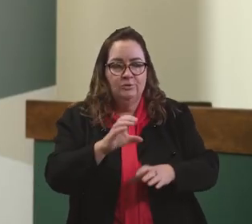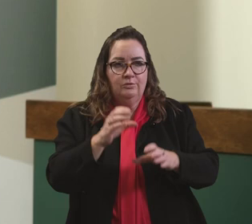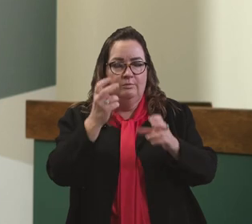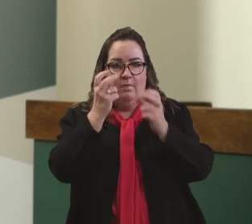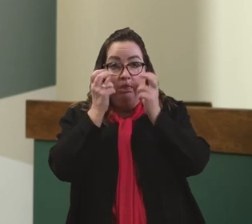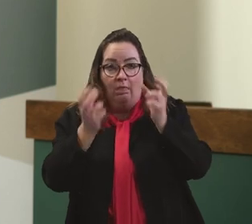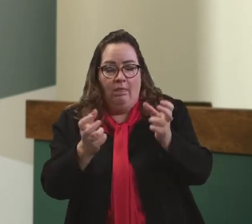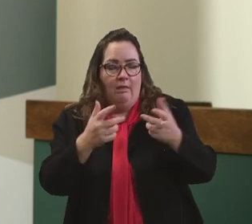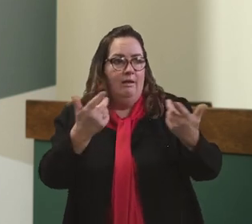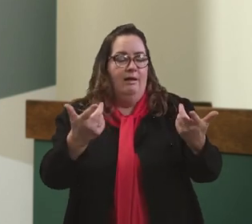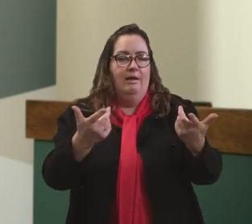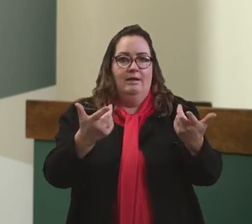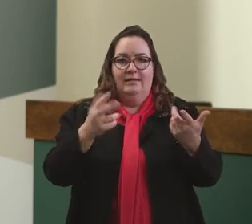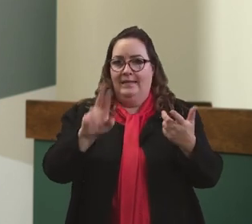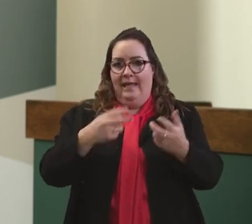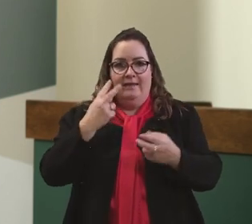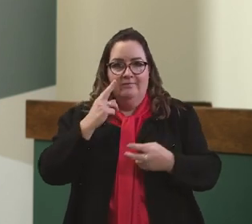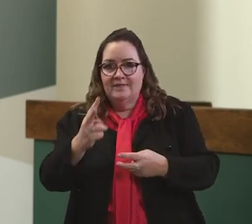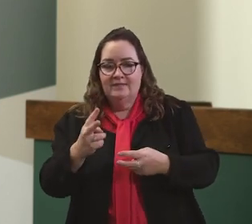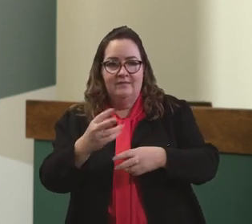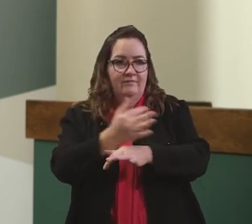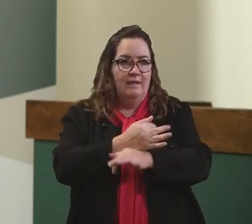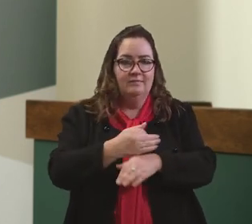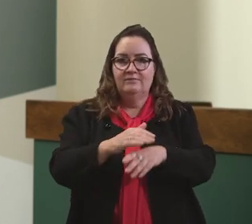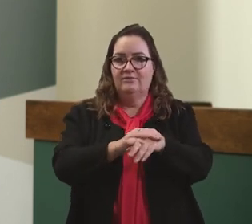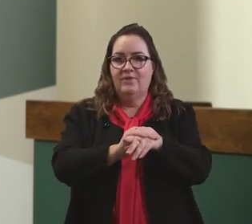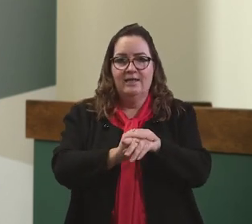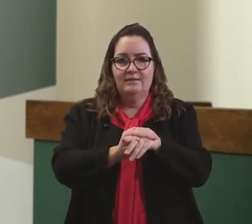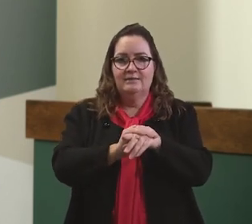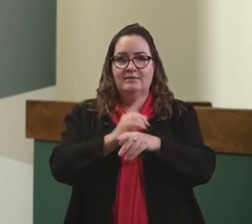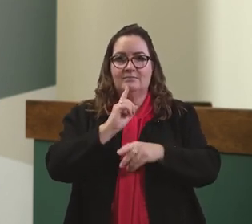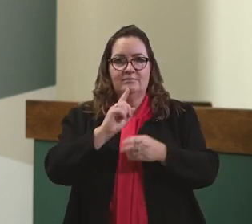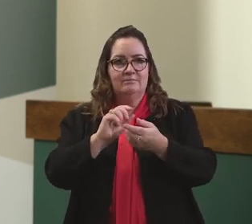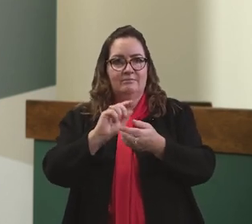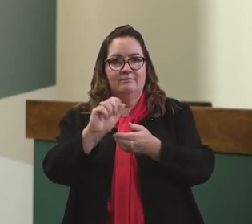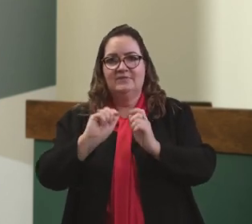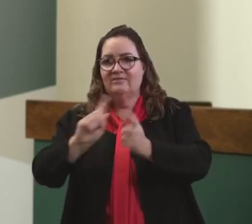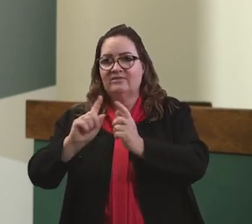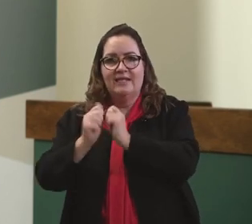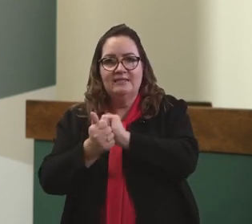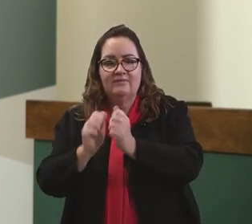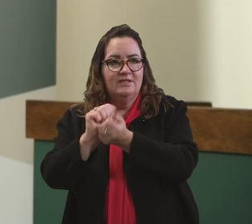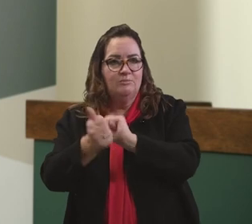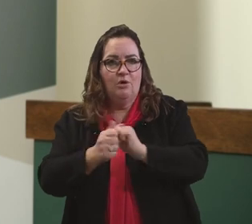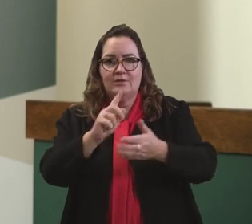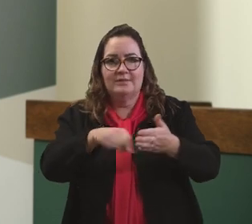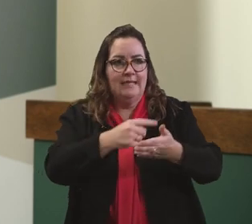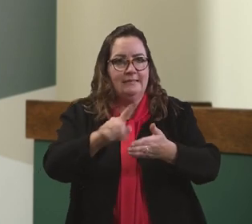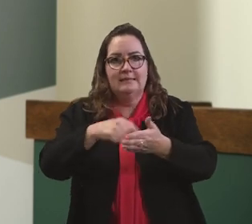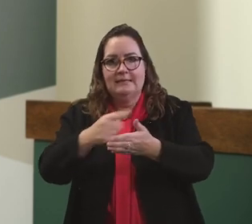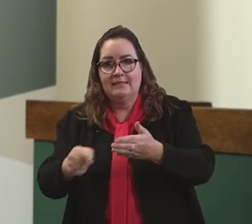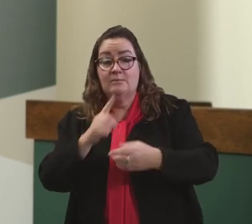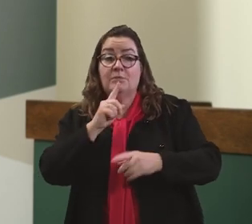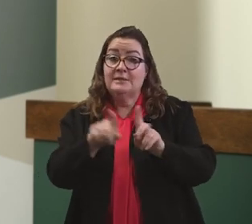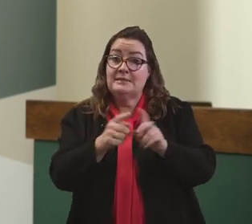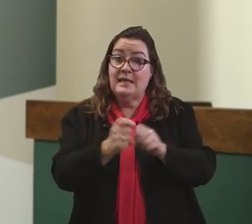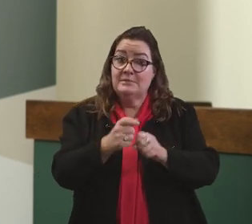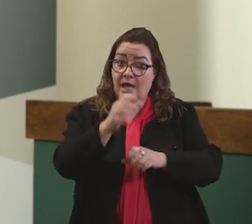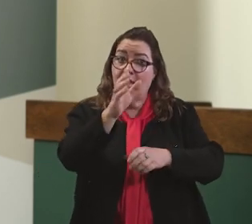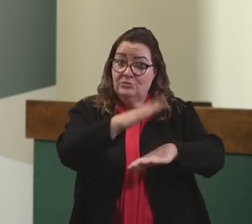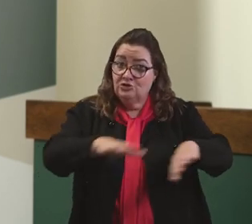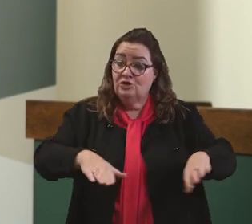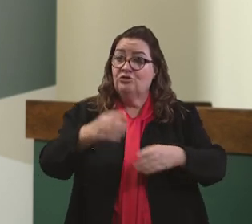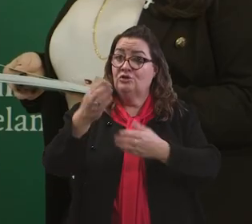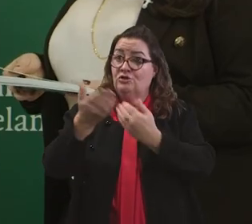family and friends. But despite all of this, children and young people were able to tell us about what's good about being a young person in